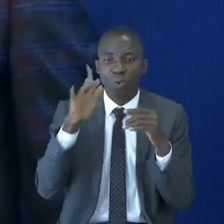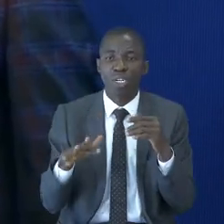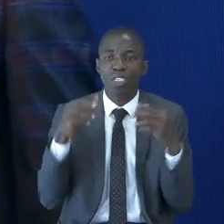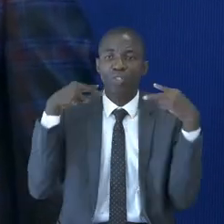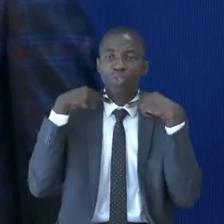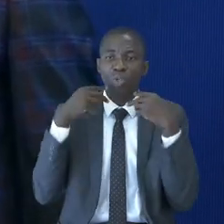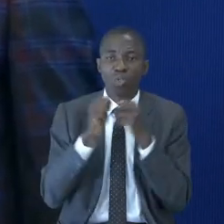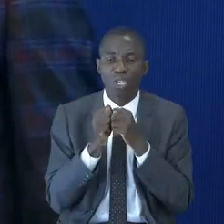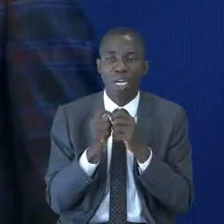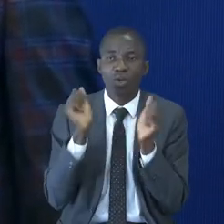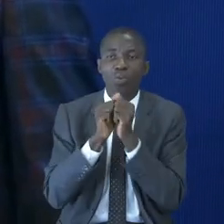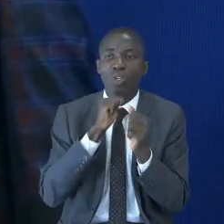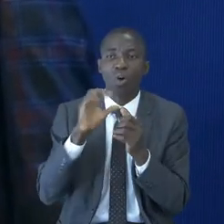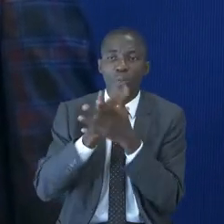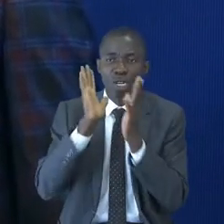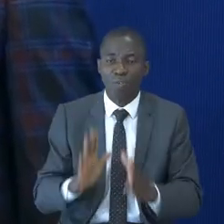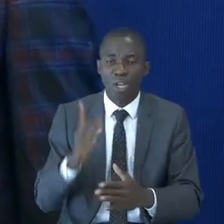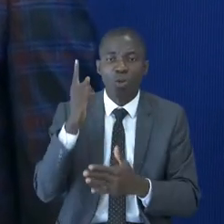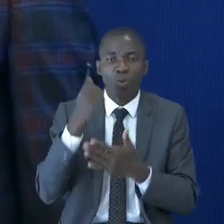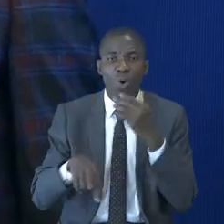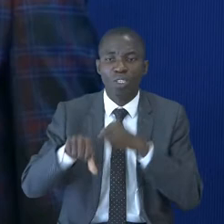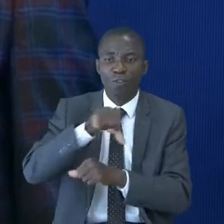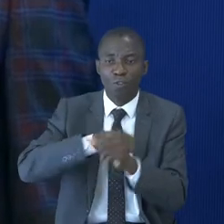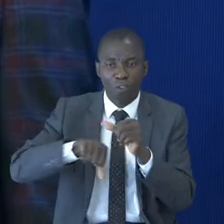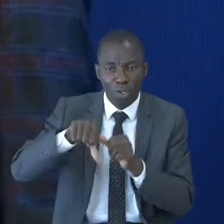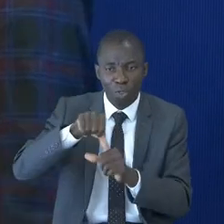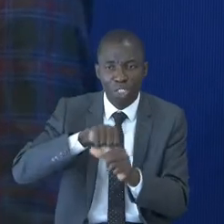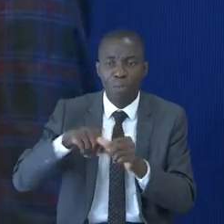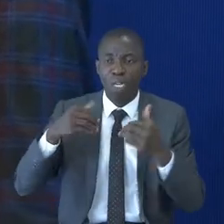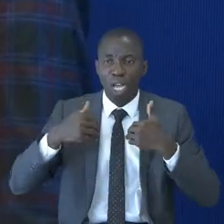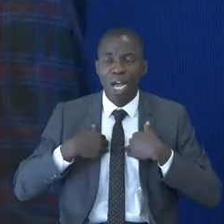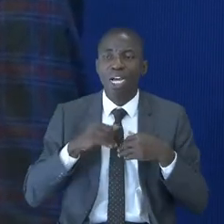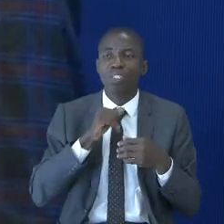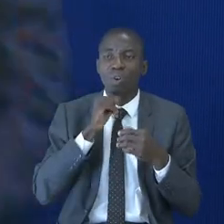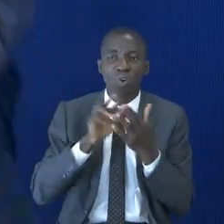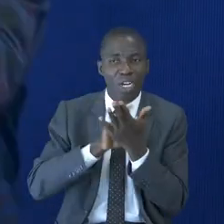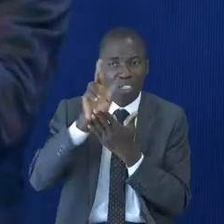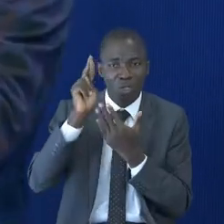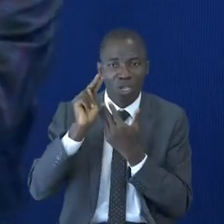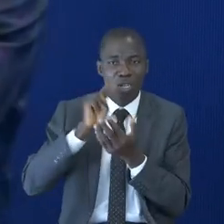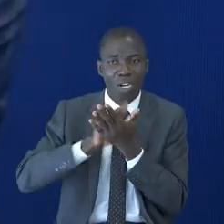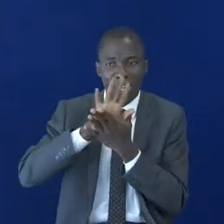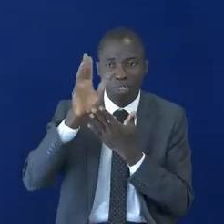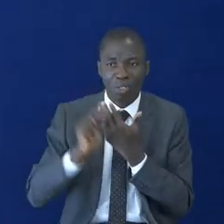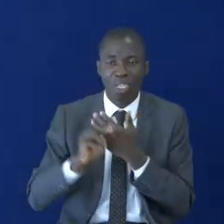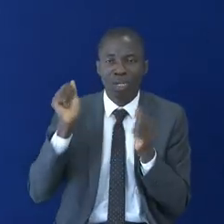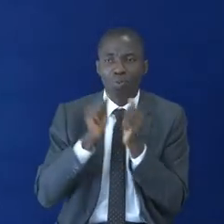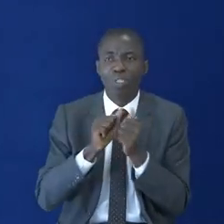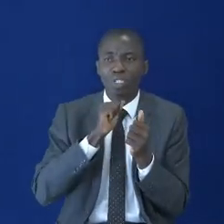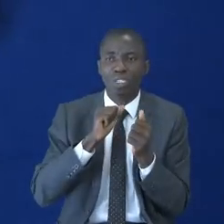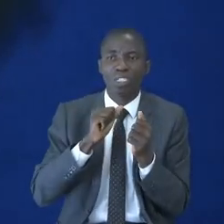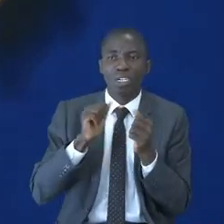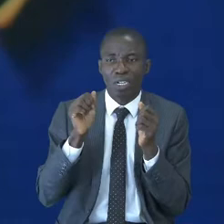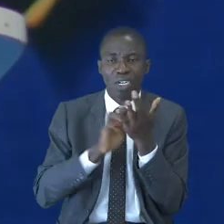what fellowship has righteousness with unrighteousness? Or what communion